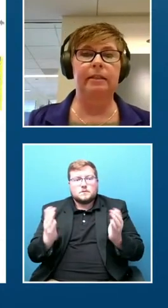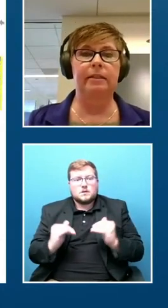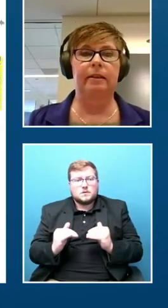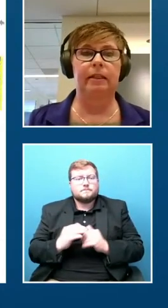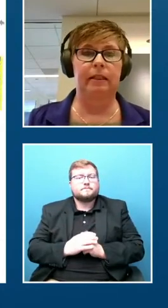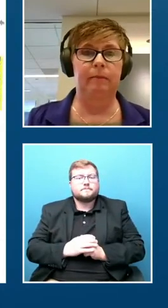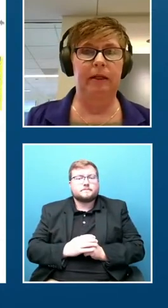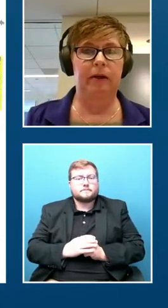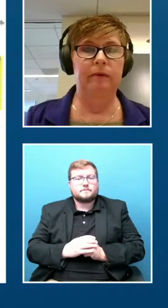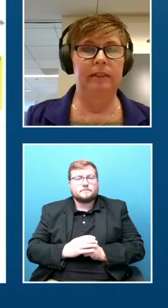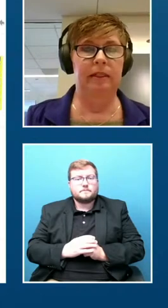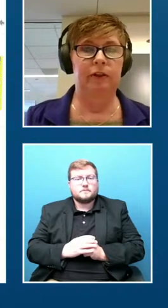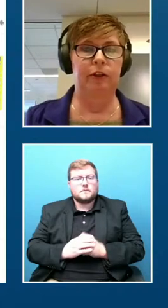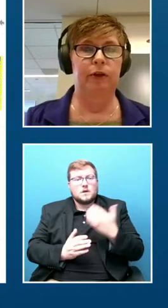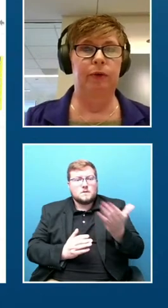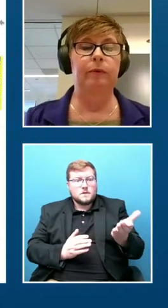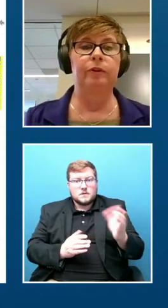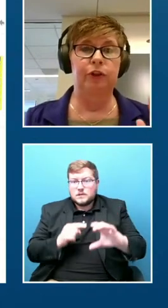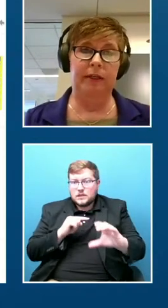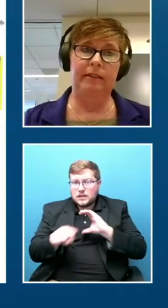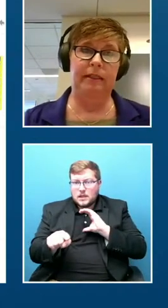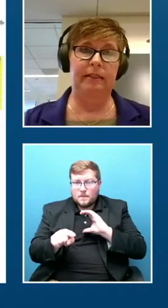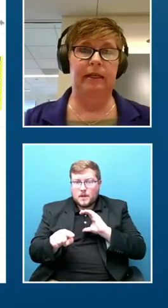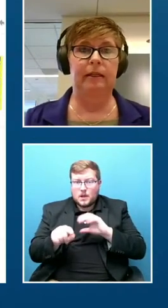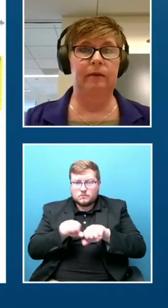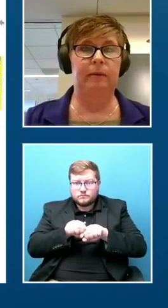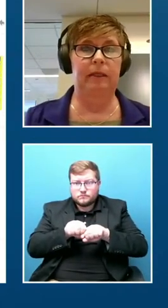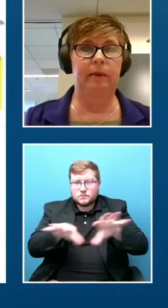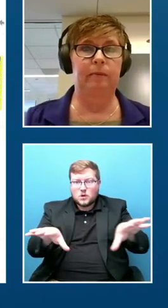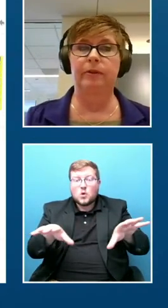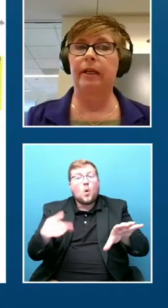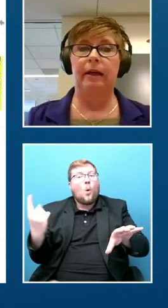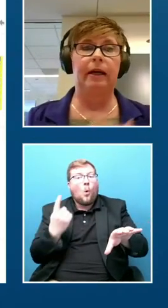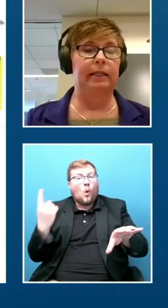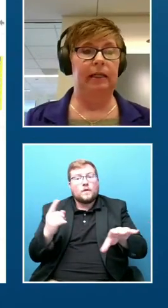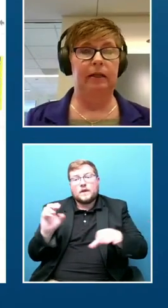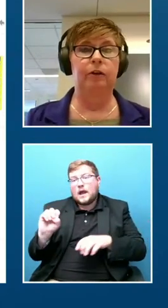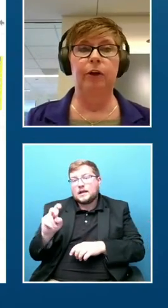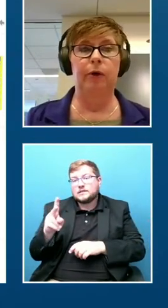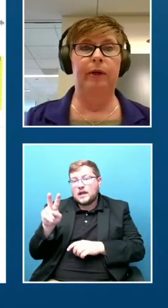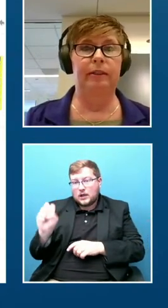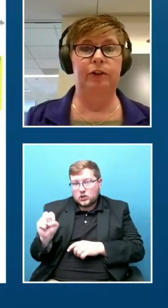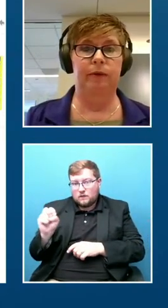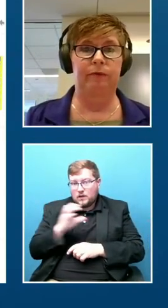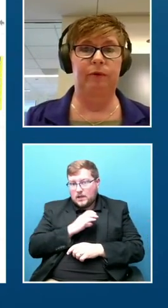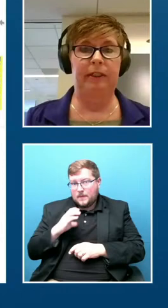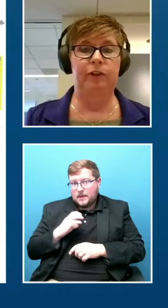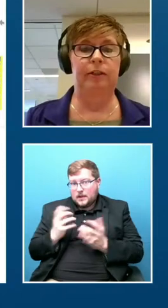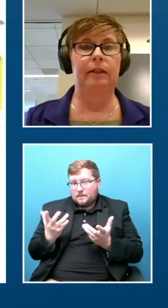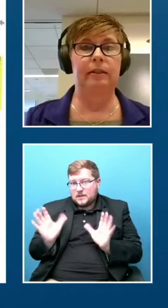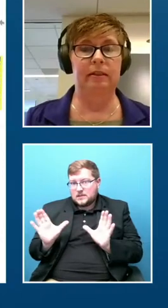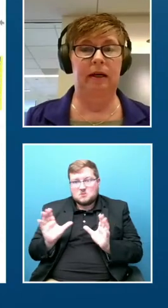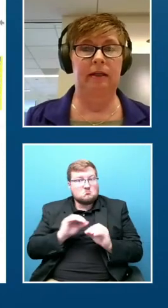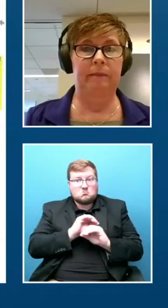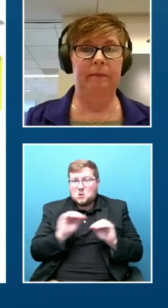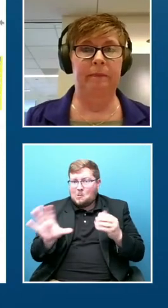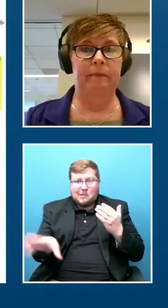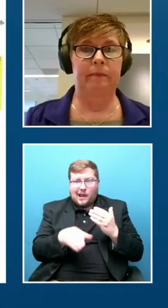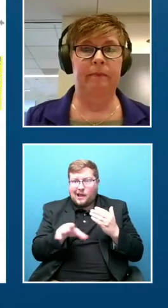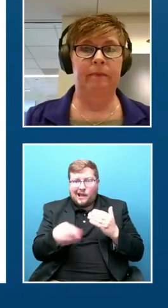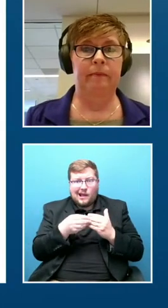This is the email sent to just the executive committee members. Again, no additional information.